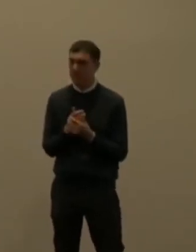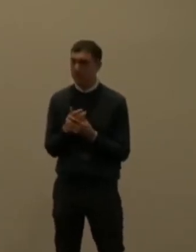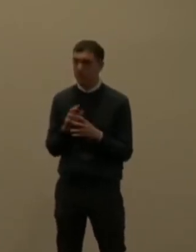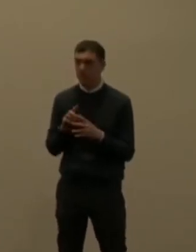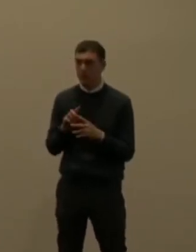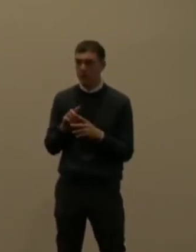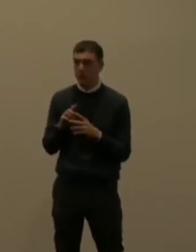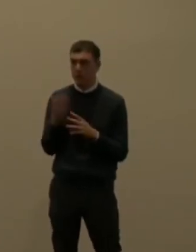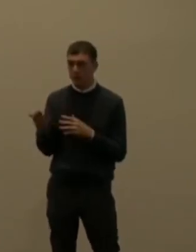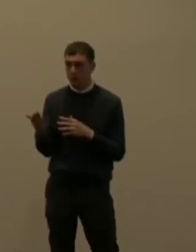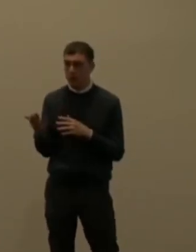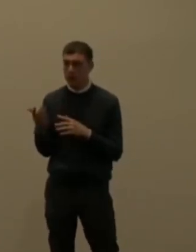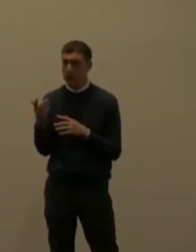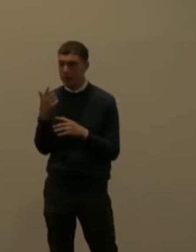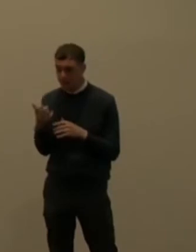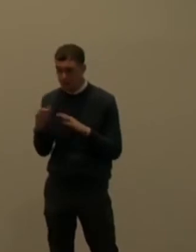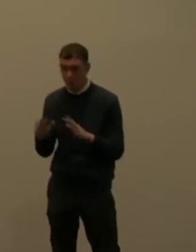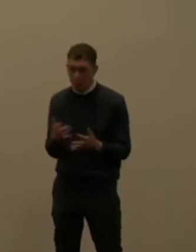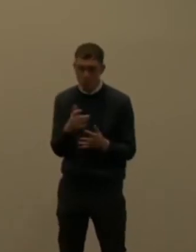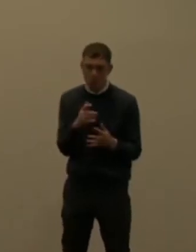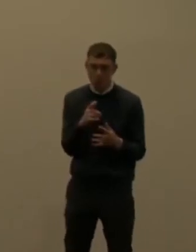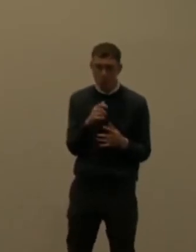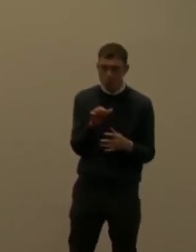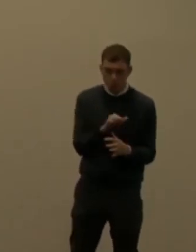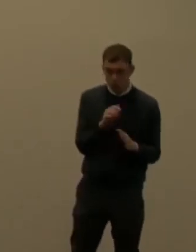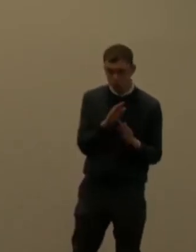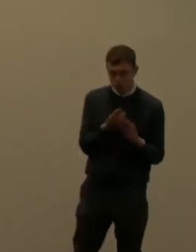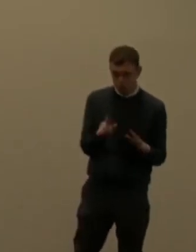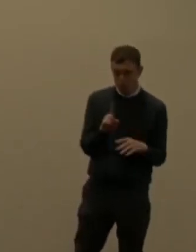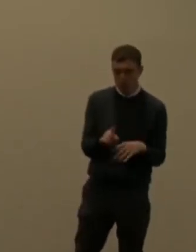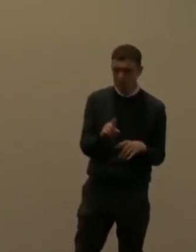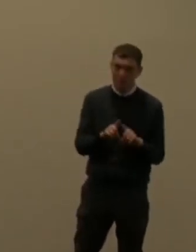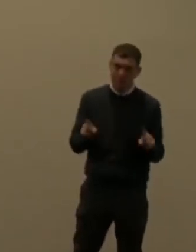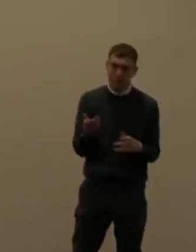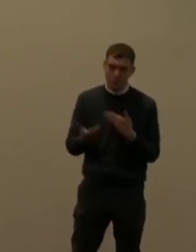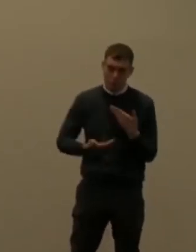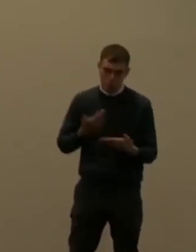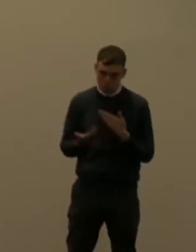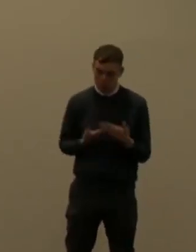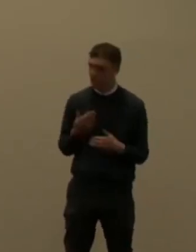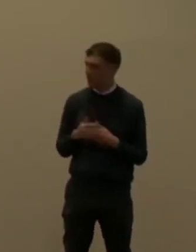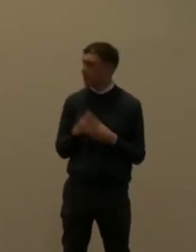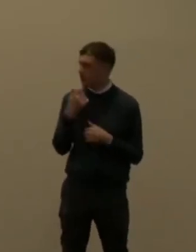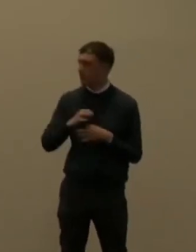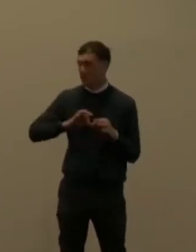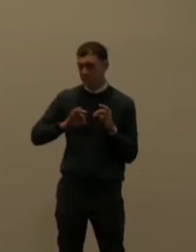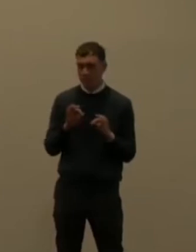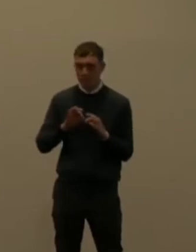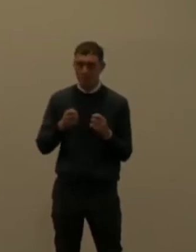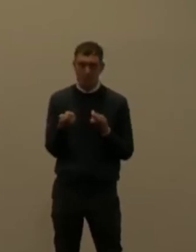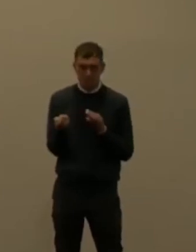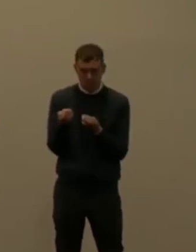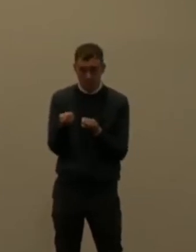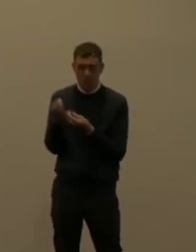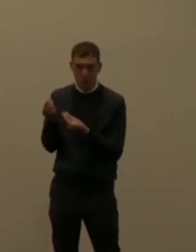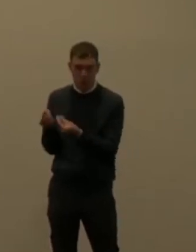managed solution cannot, or at least should not be. But it's a different story, because when you can edit a managed solution, but it